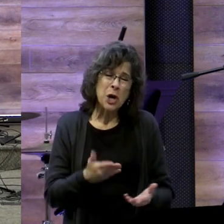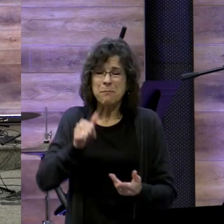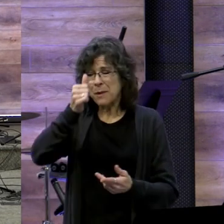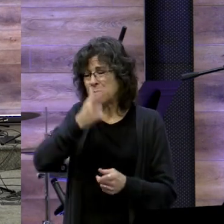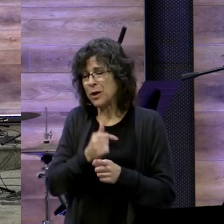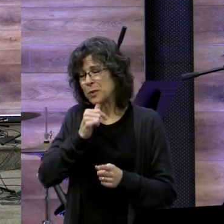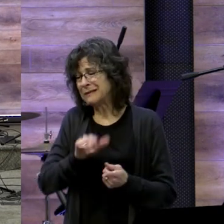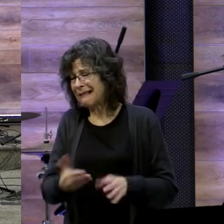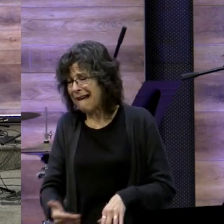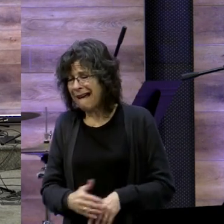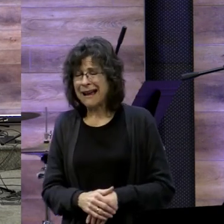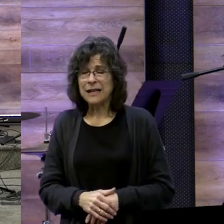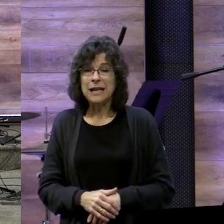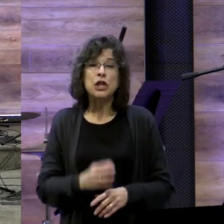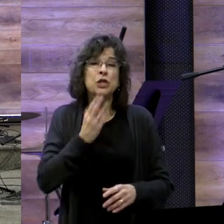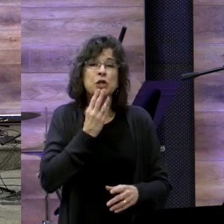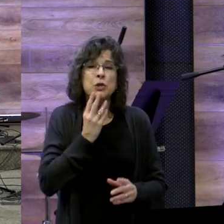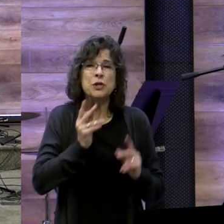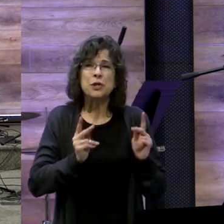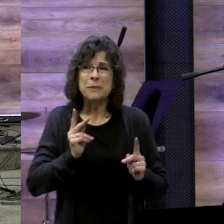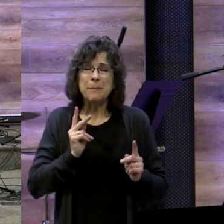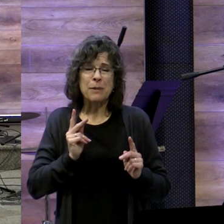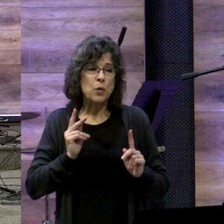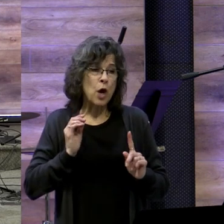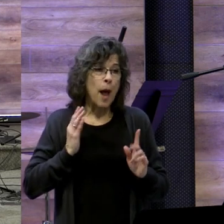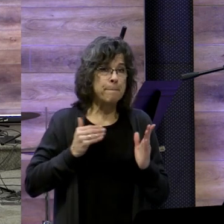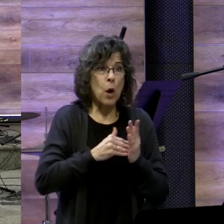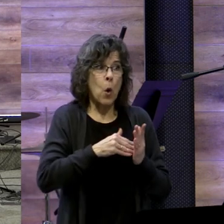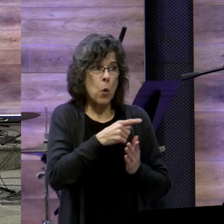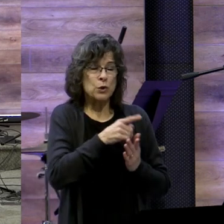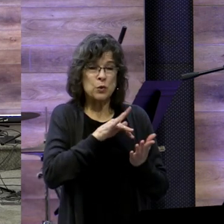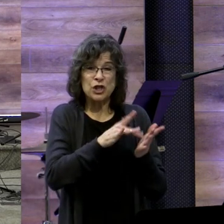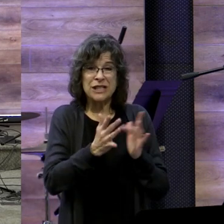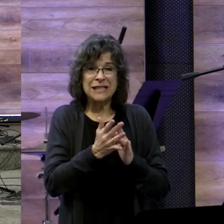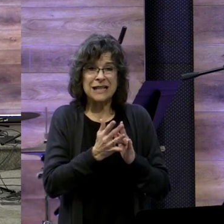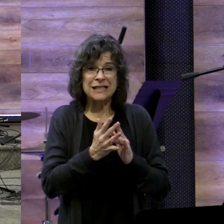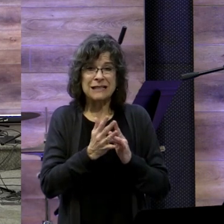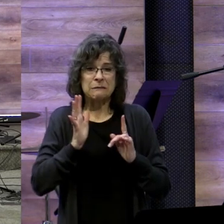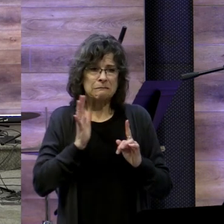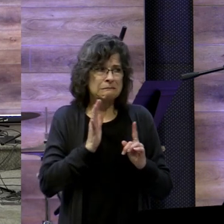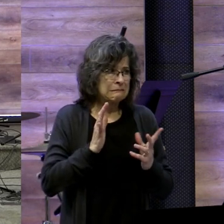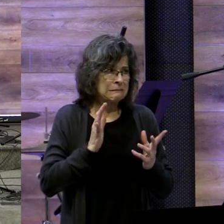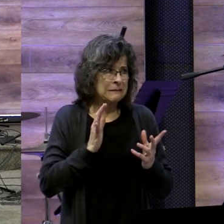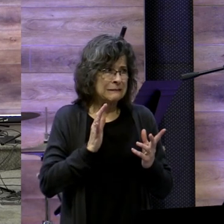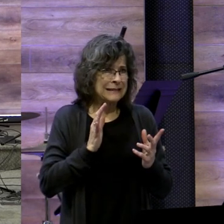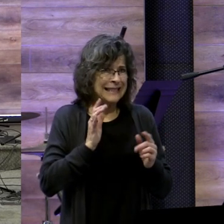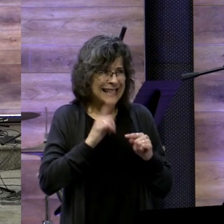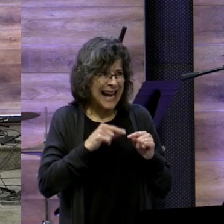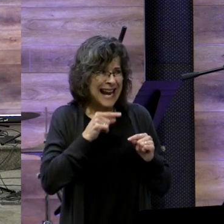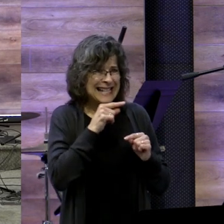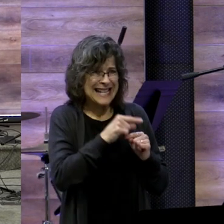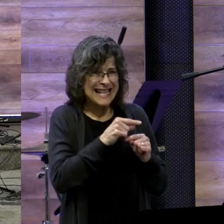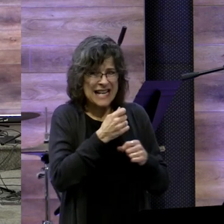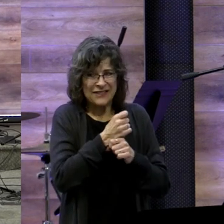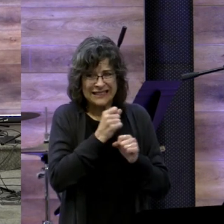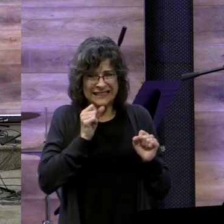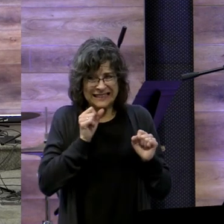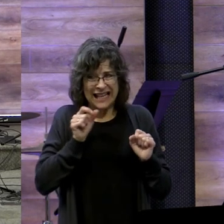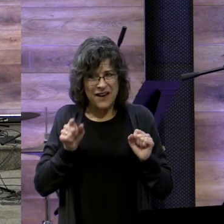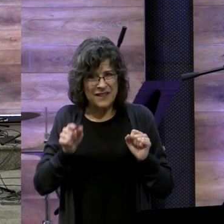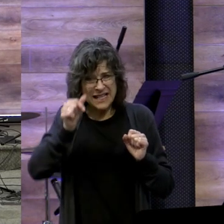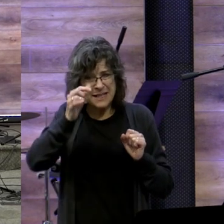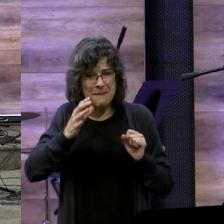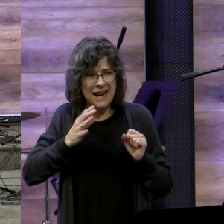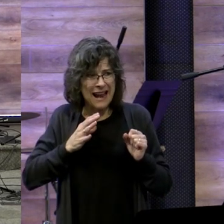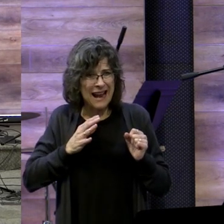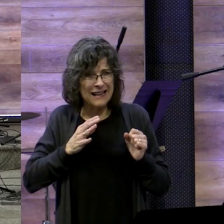brother would not have died. Even the Jews who had opposed him wondered aloud, could not he who have opened the eyes of the man